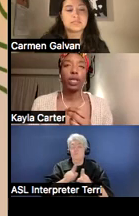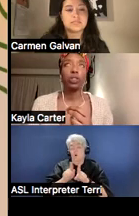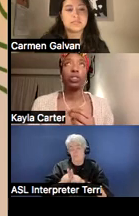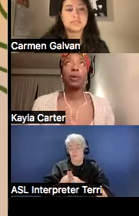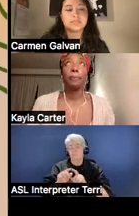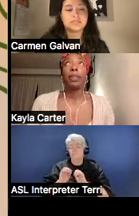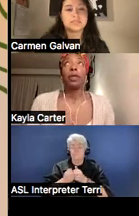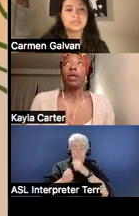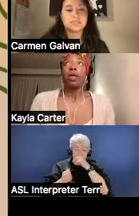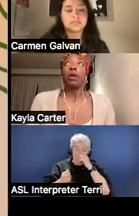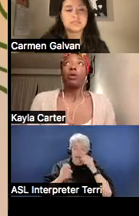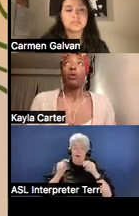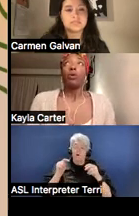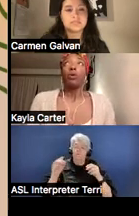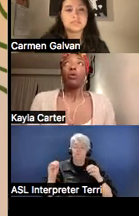in which